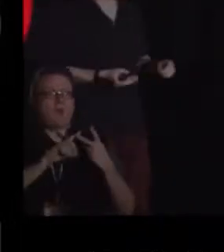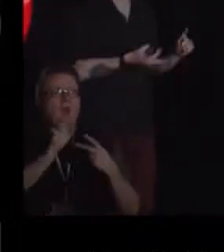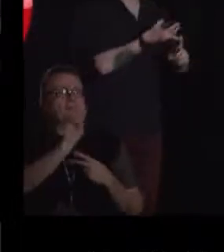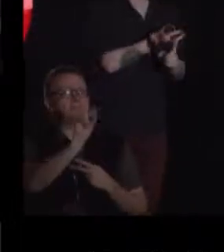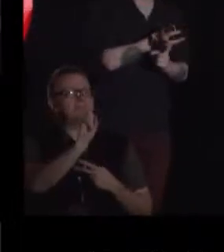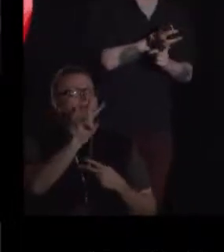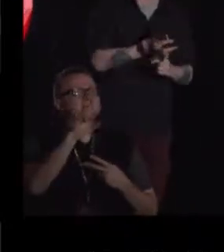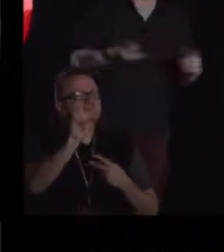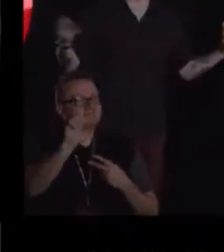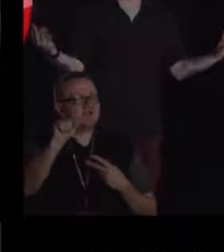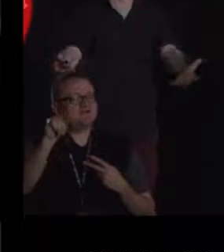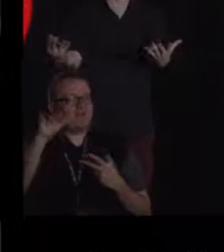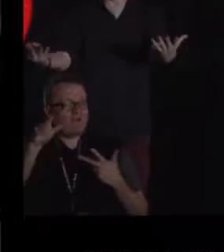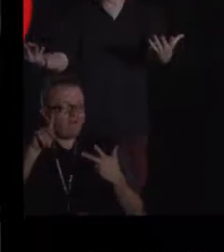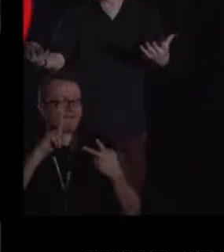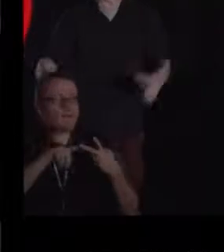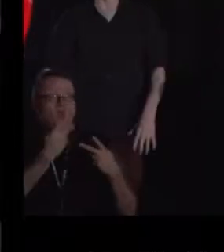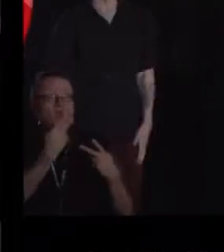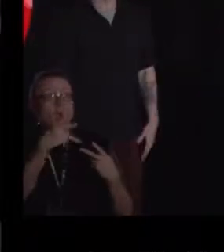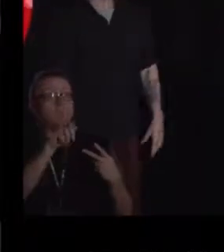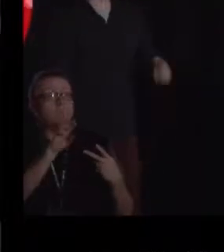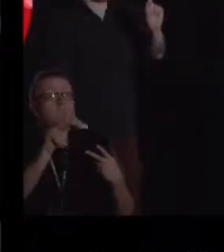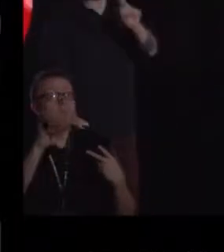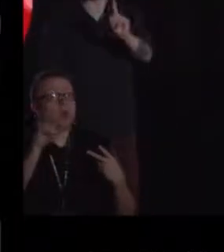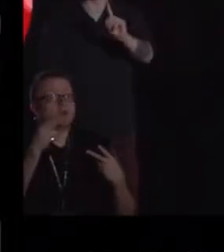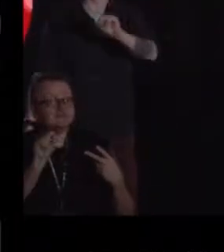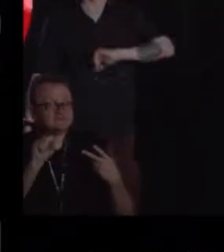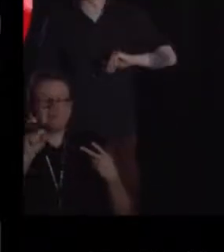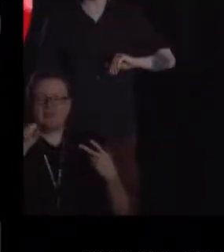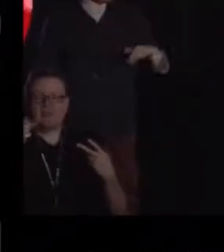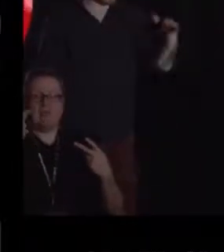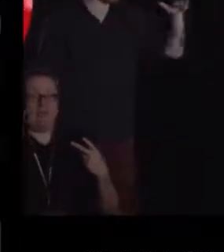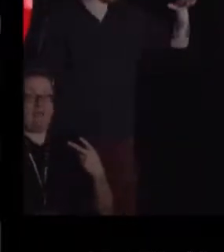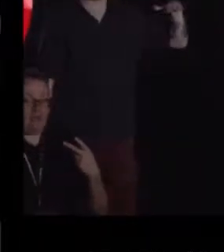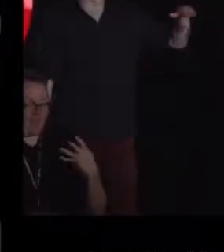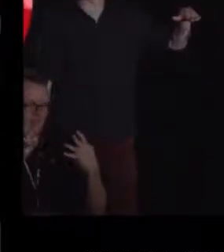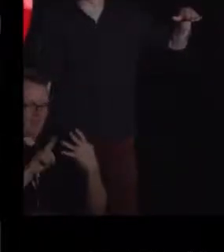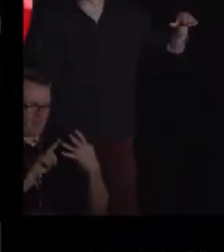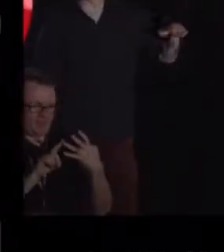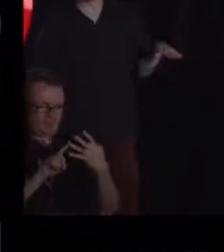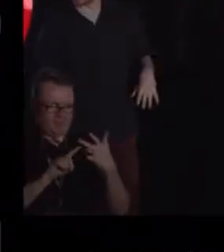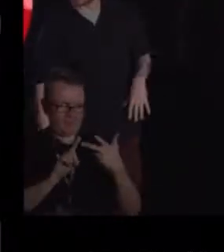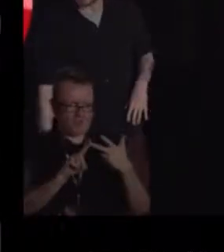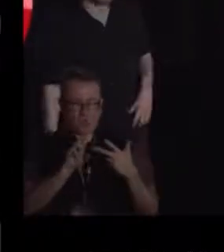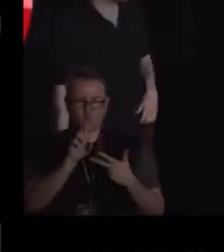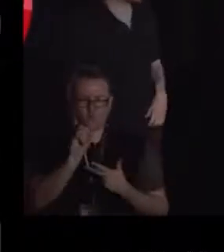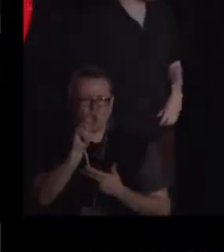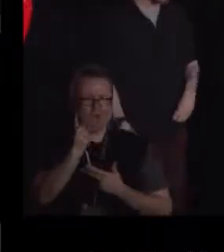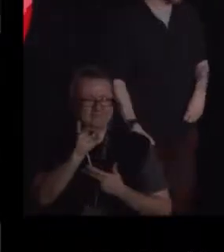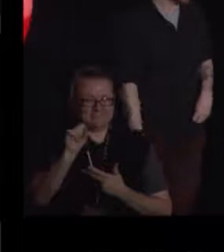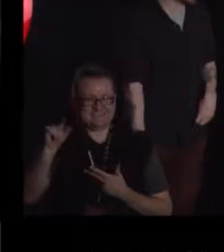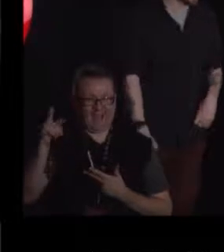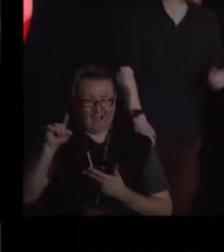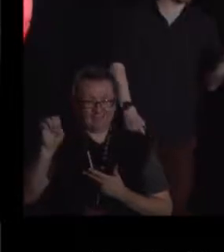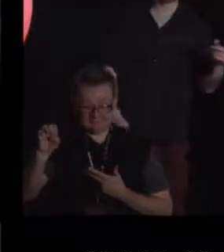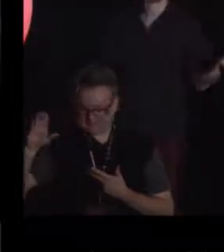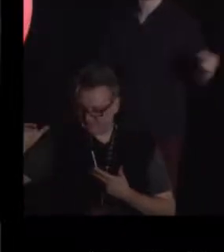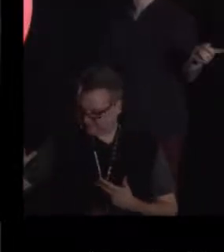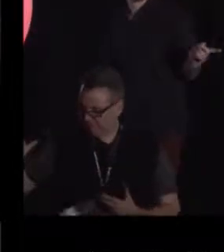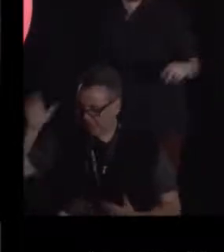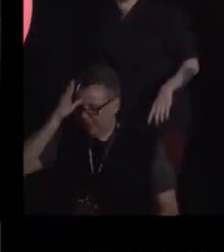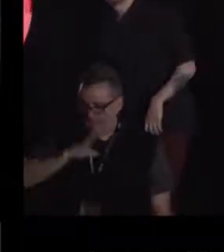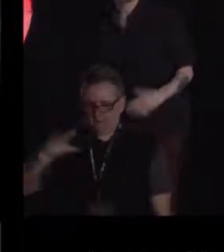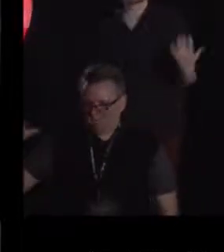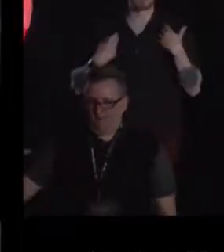Portishead, Ronnie Size, all Bristol. Little fact, Ronnie Size is about this big. He's tiny, really tiny. I hope this